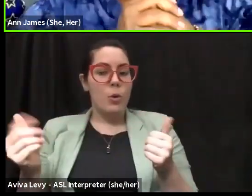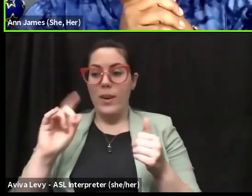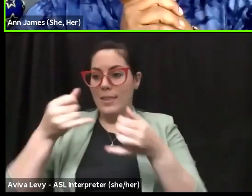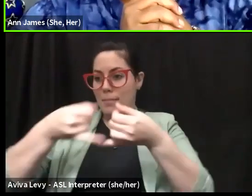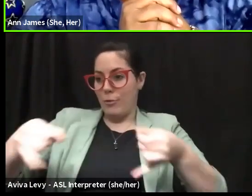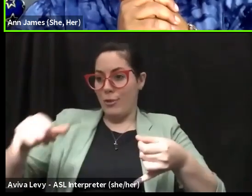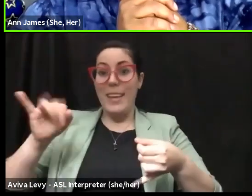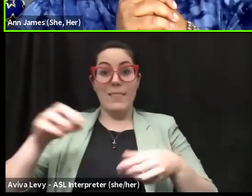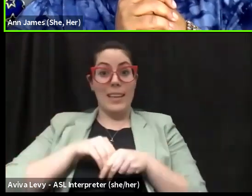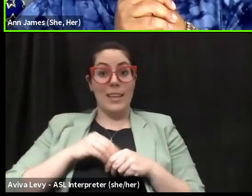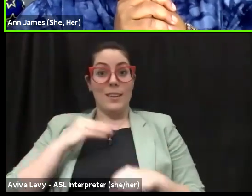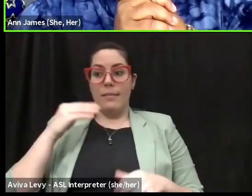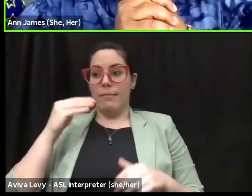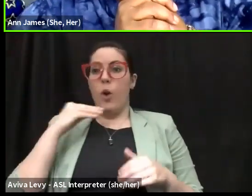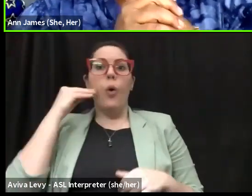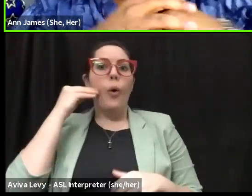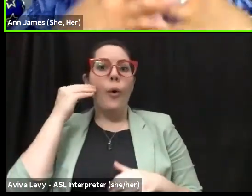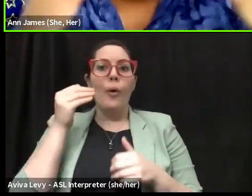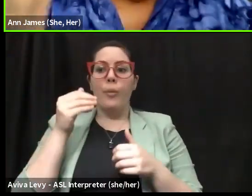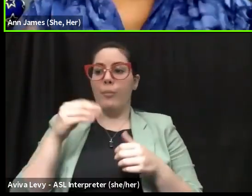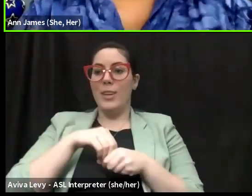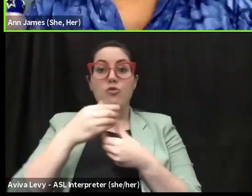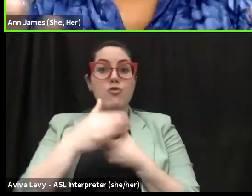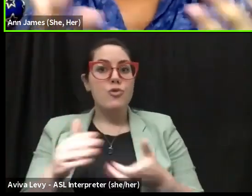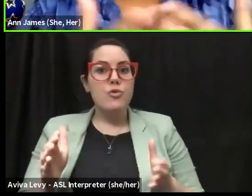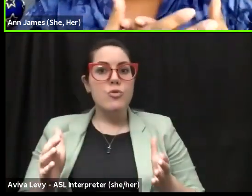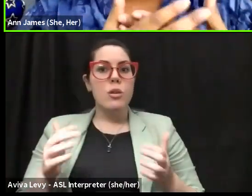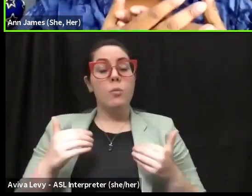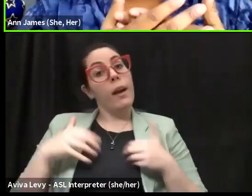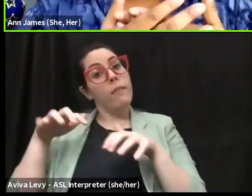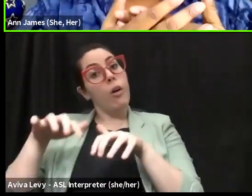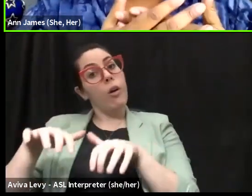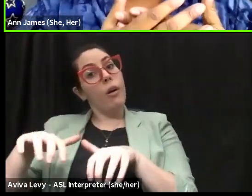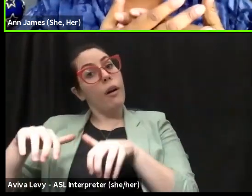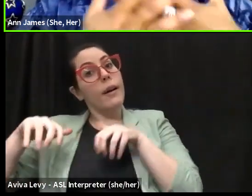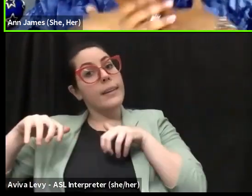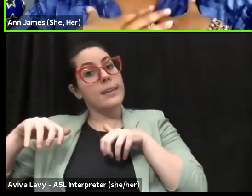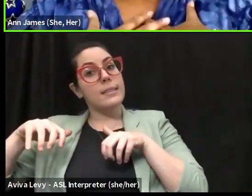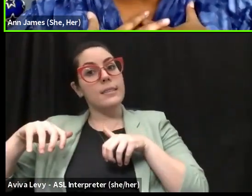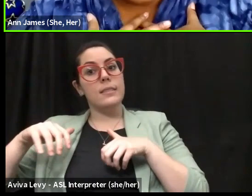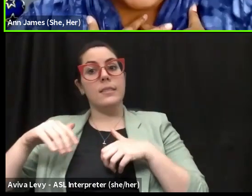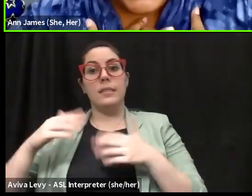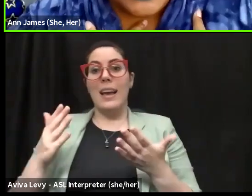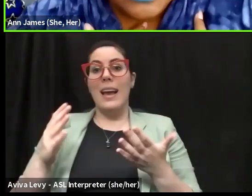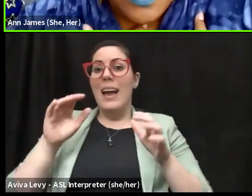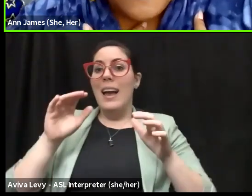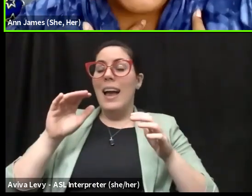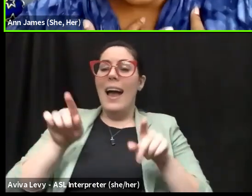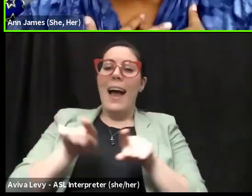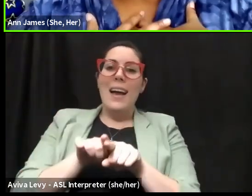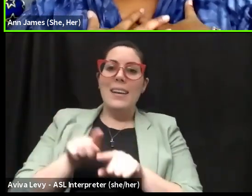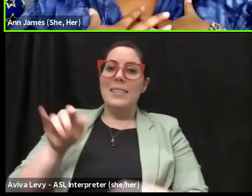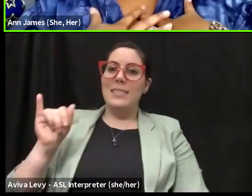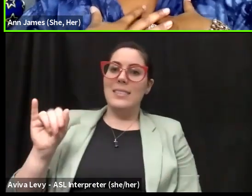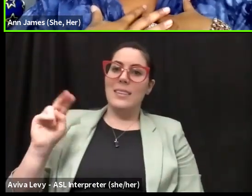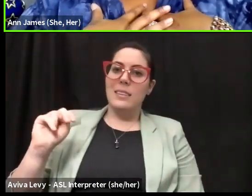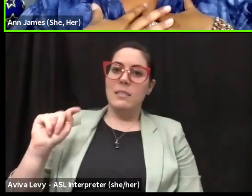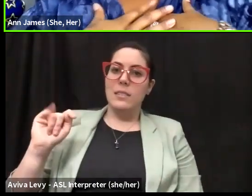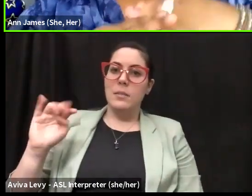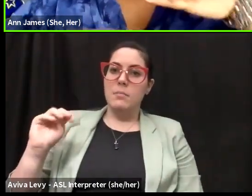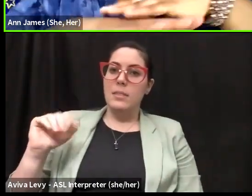rooms and we have an audience? How are we going to, as intimacy